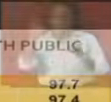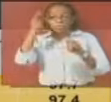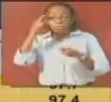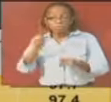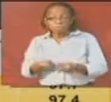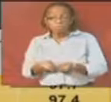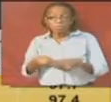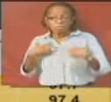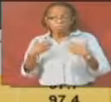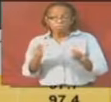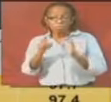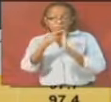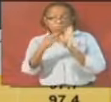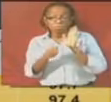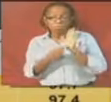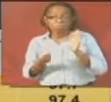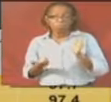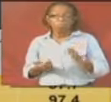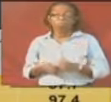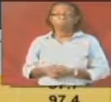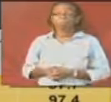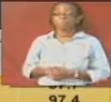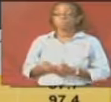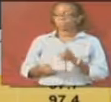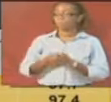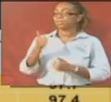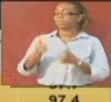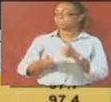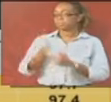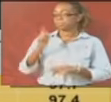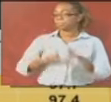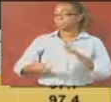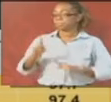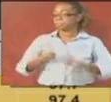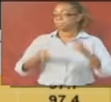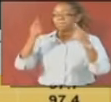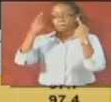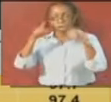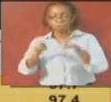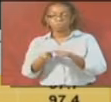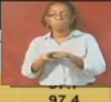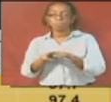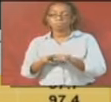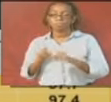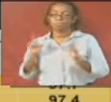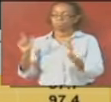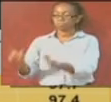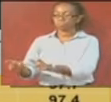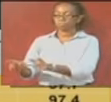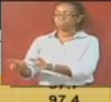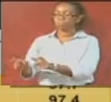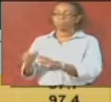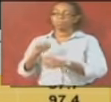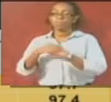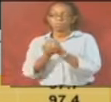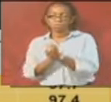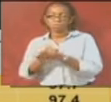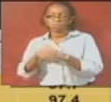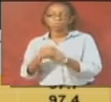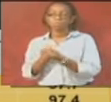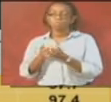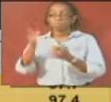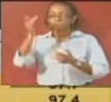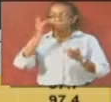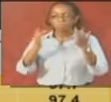the top 5, agreement was highest for quarantining, hand washing, avoiding touching of the face, and closure